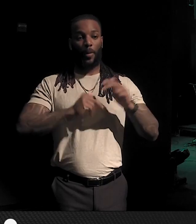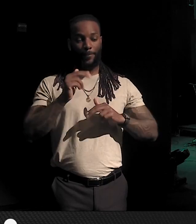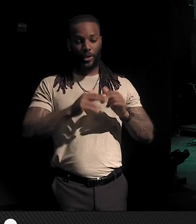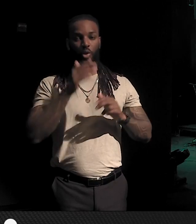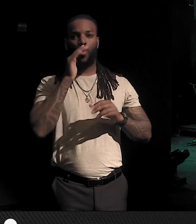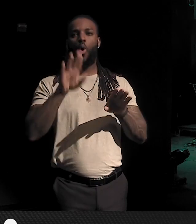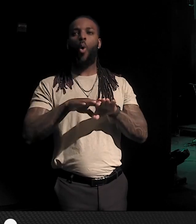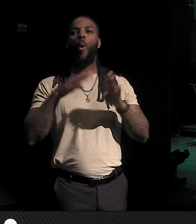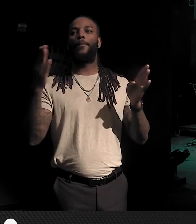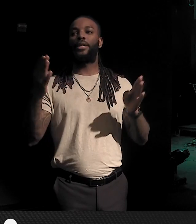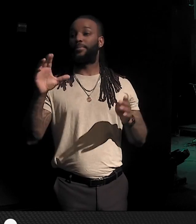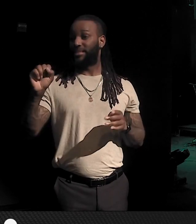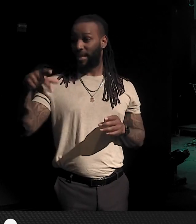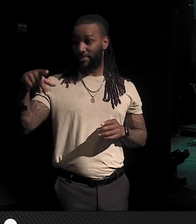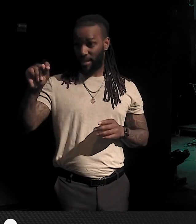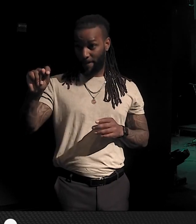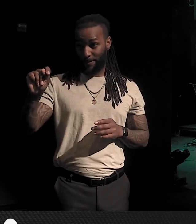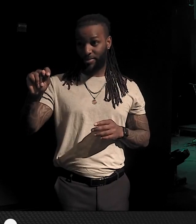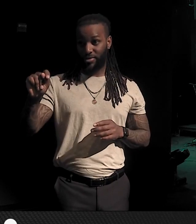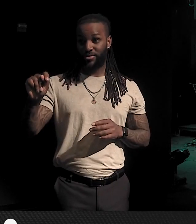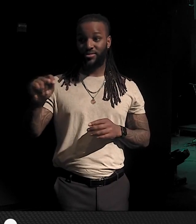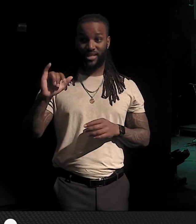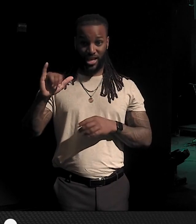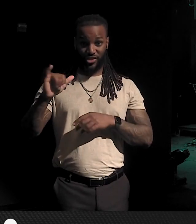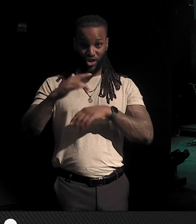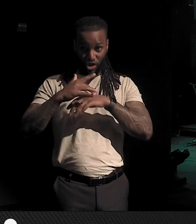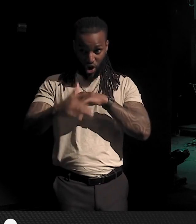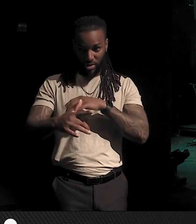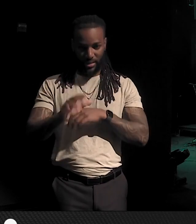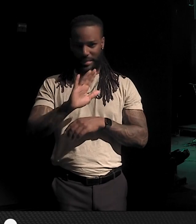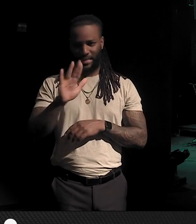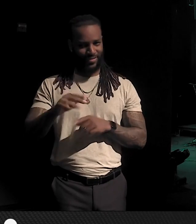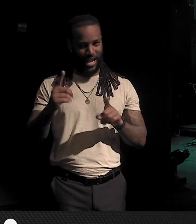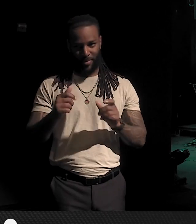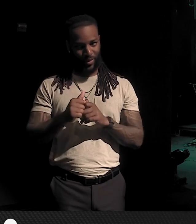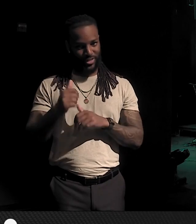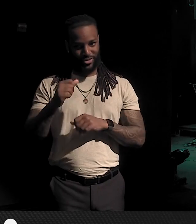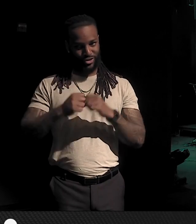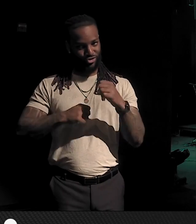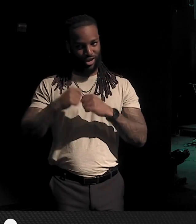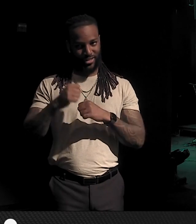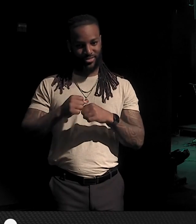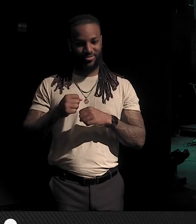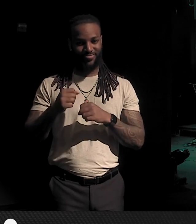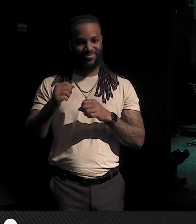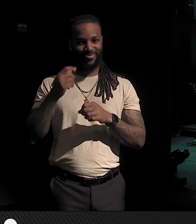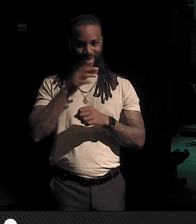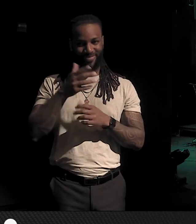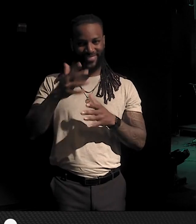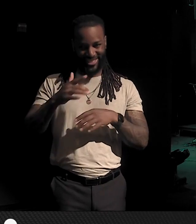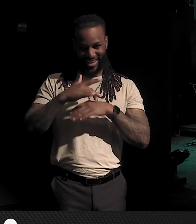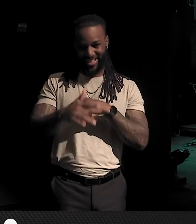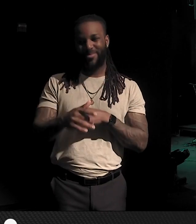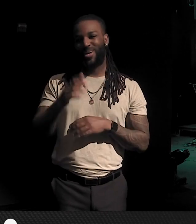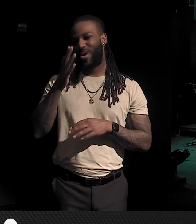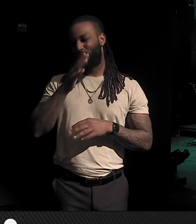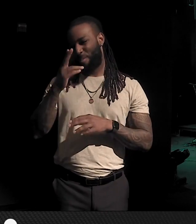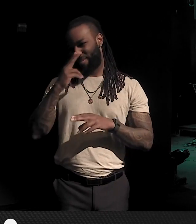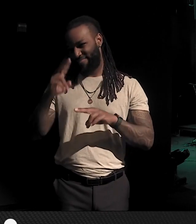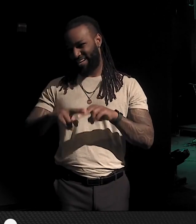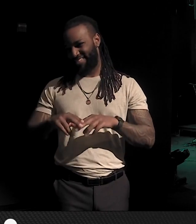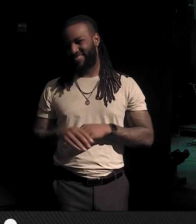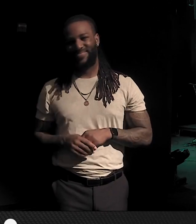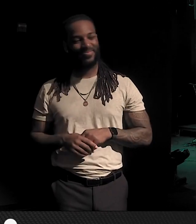for the school year in September. We're actually ahead of schedule, which never happens in construction. And And it'll be fun. It'll be really